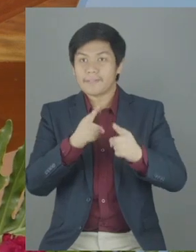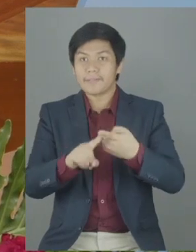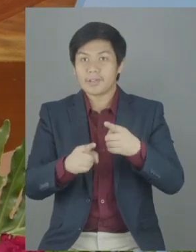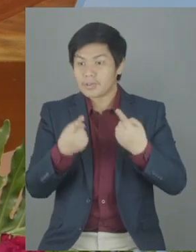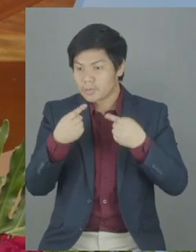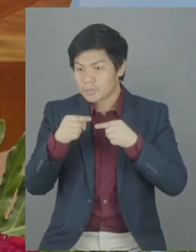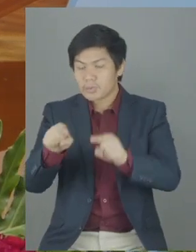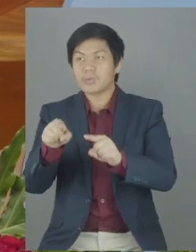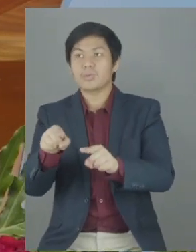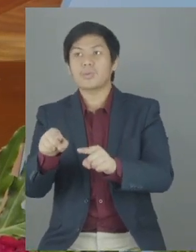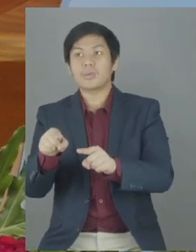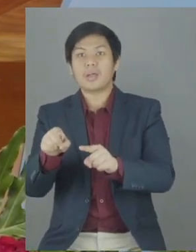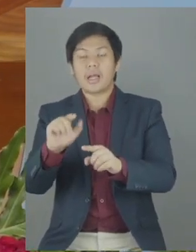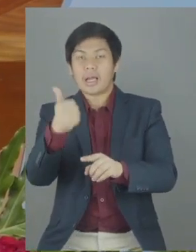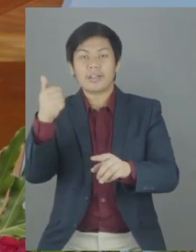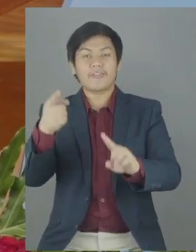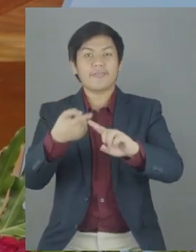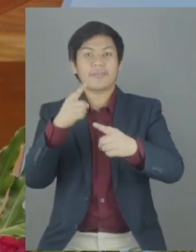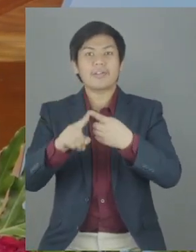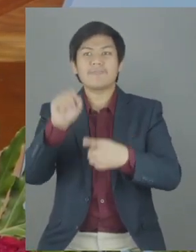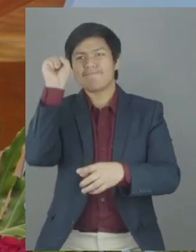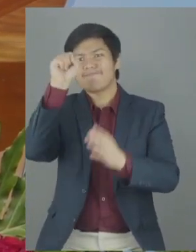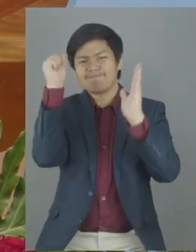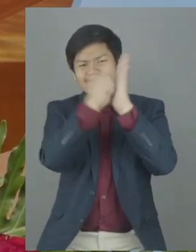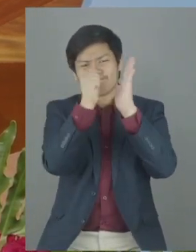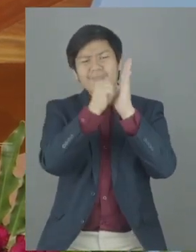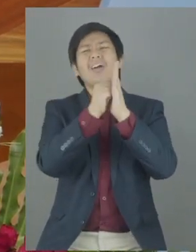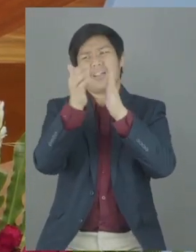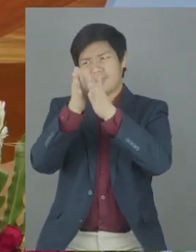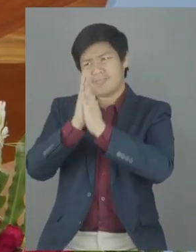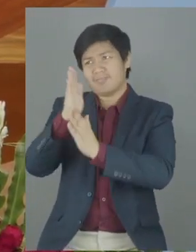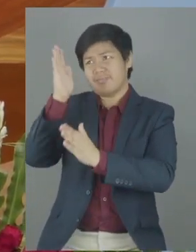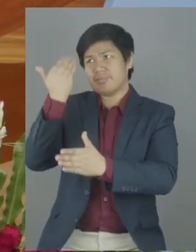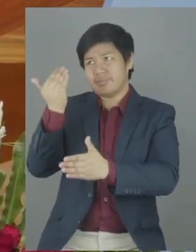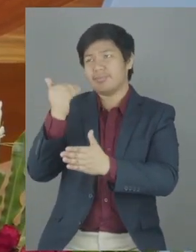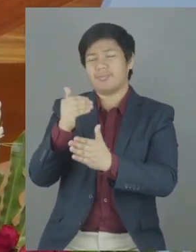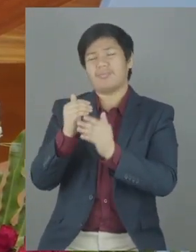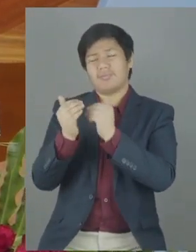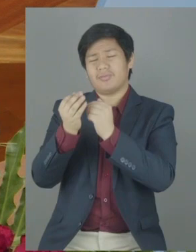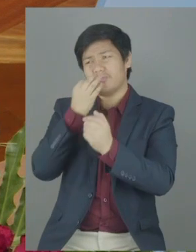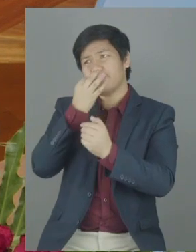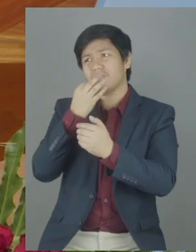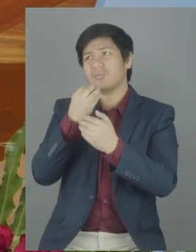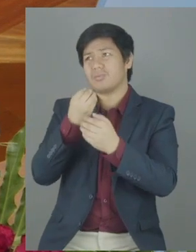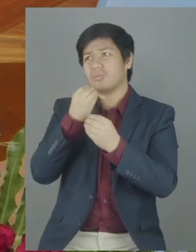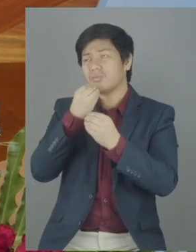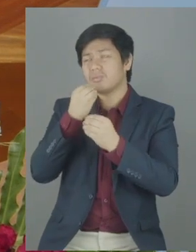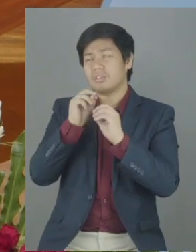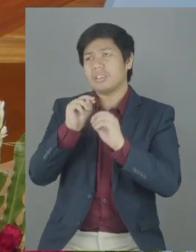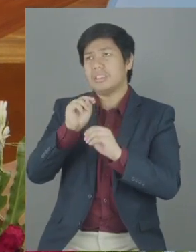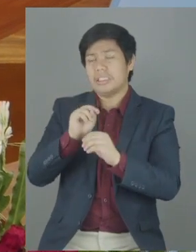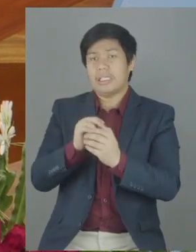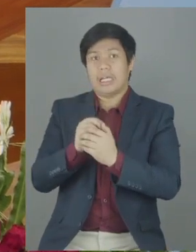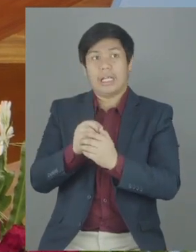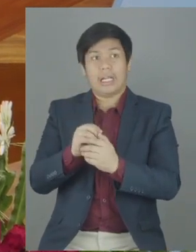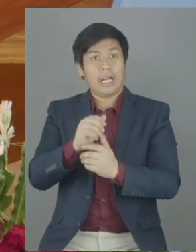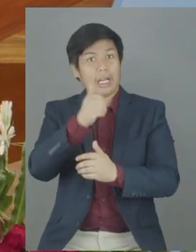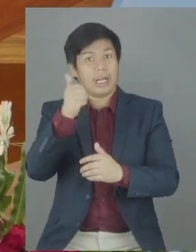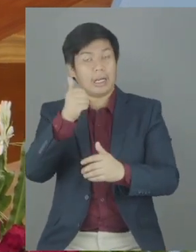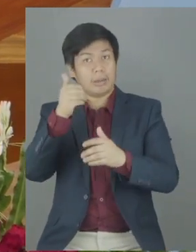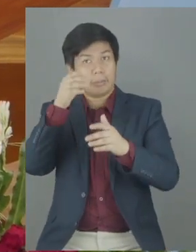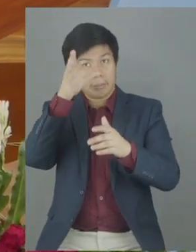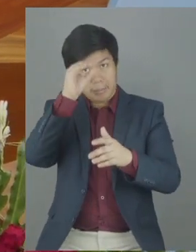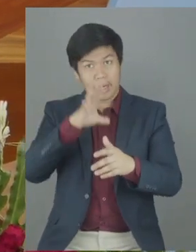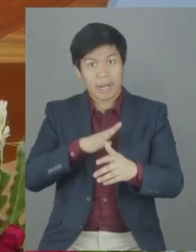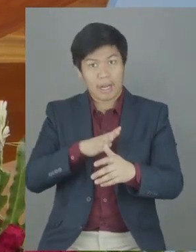in to another friend's house, knocks and asks for food over and over again at night, and the other guy had to do it. Of course,